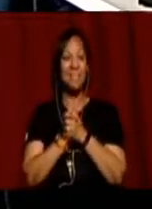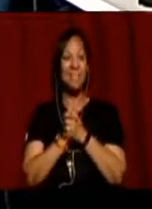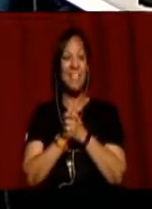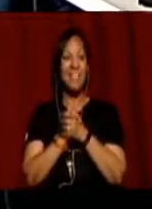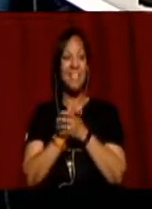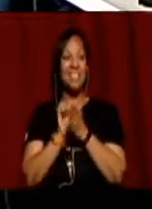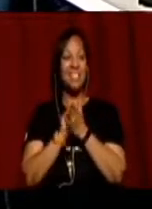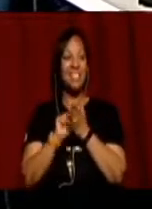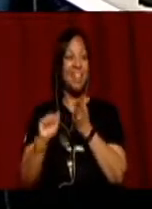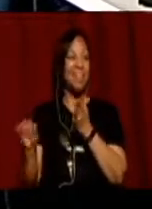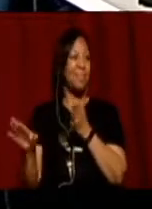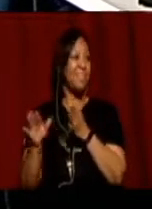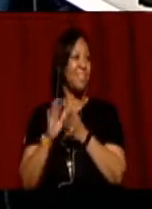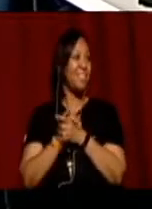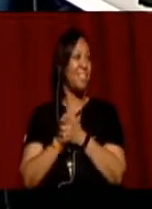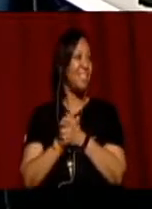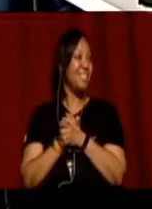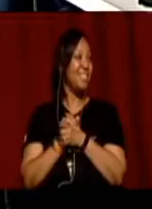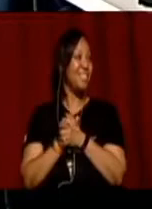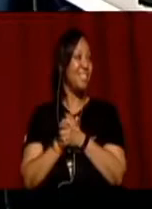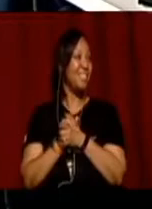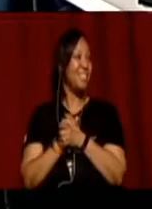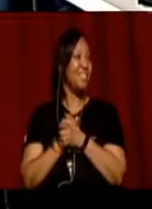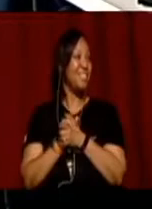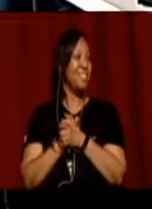away, this is not good.